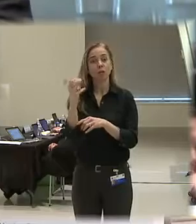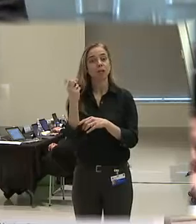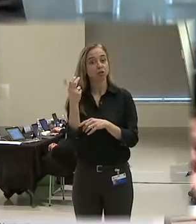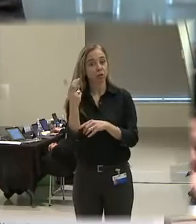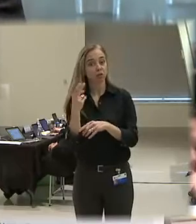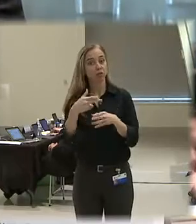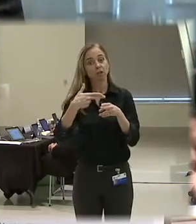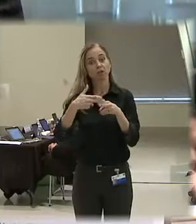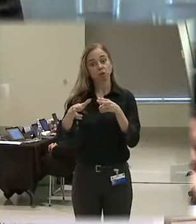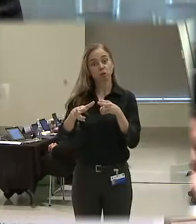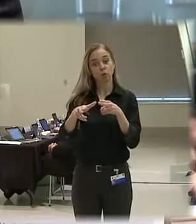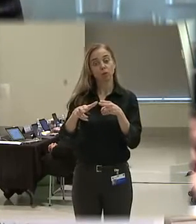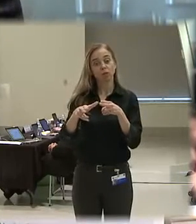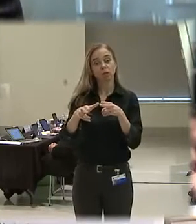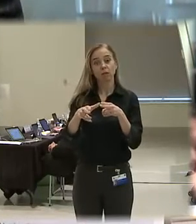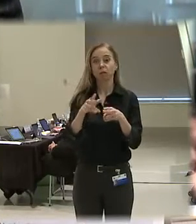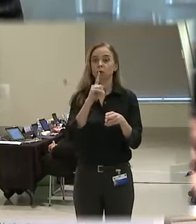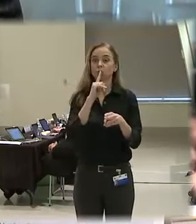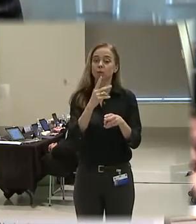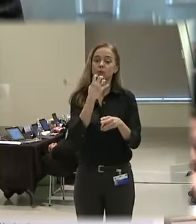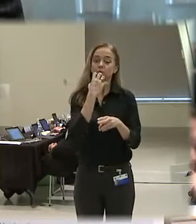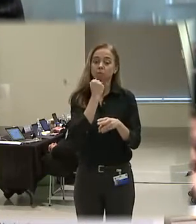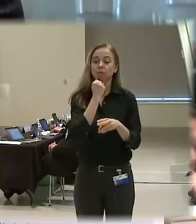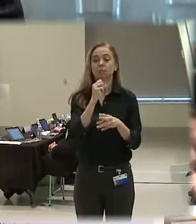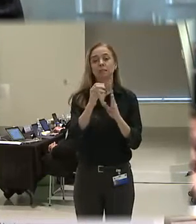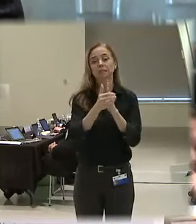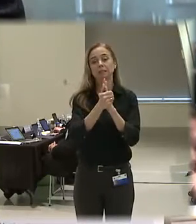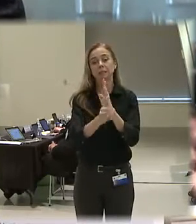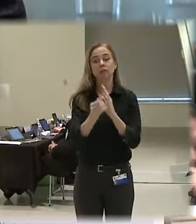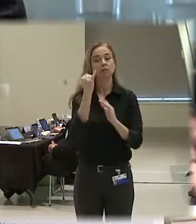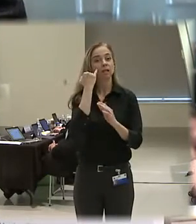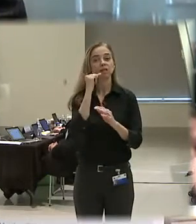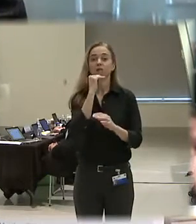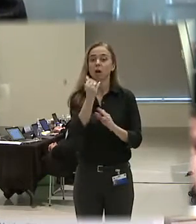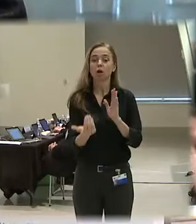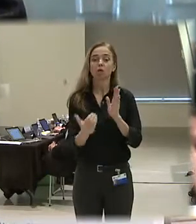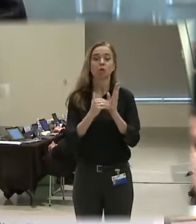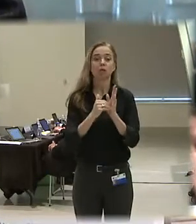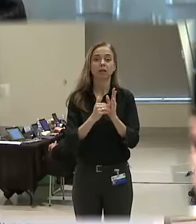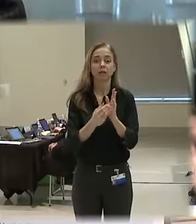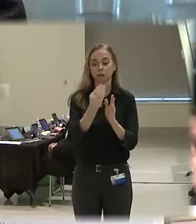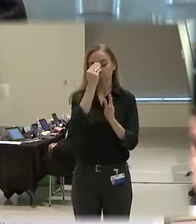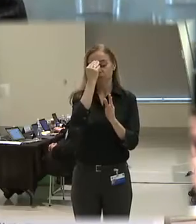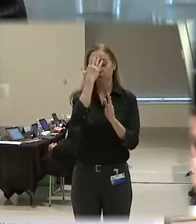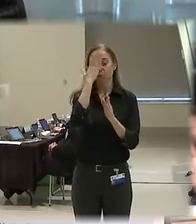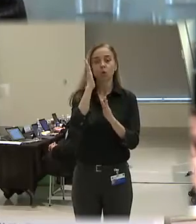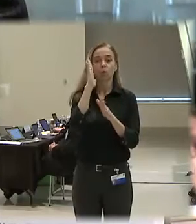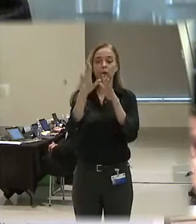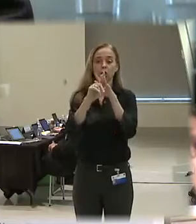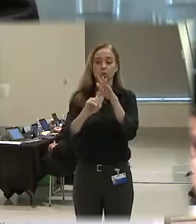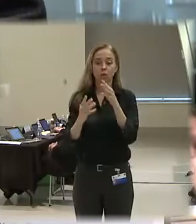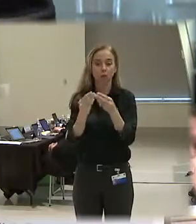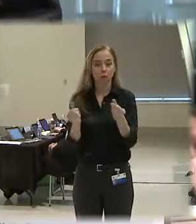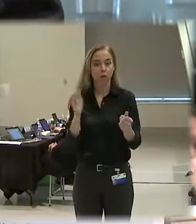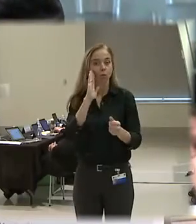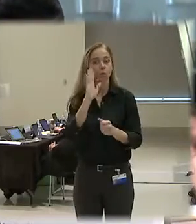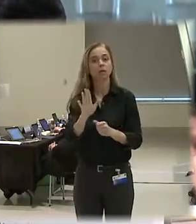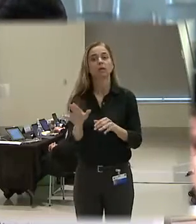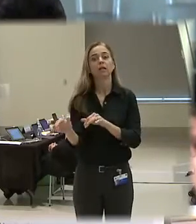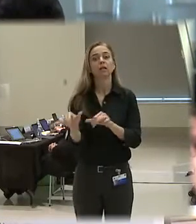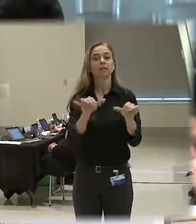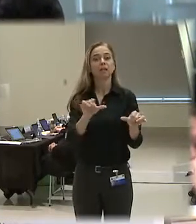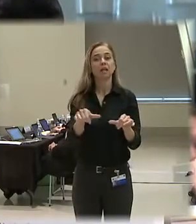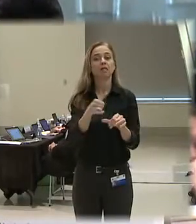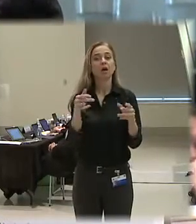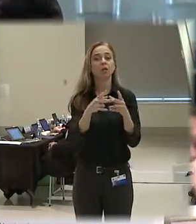In short, these are perishable skills that, if they're not refreshed on a regular basis, will in fact go away. And at this point, just like every